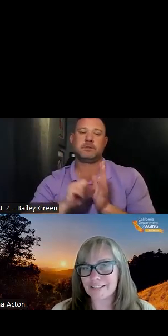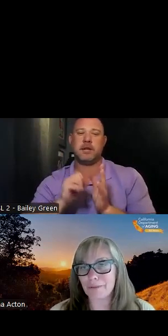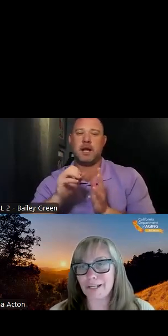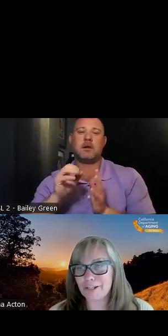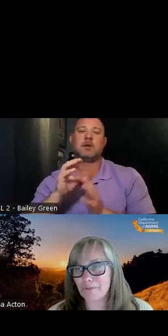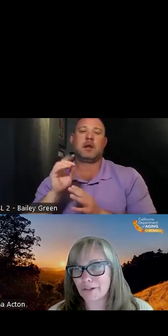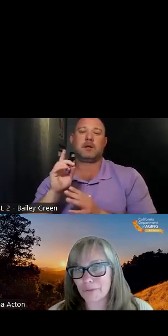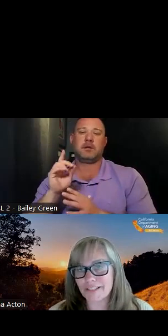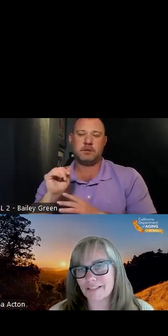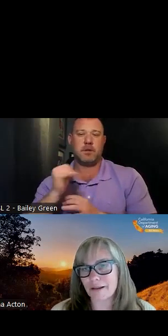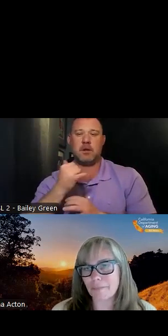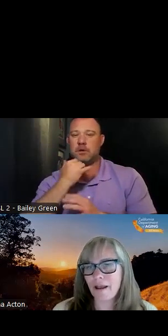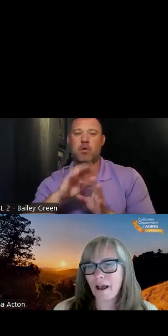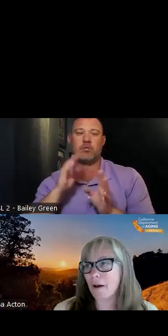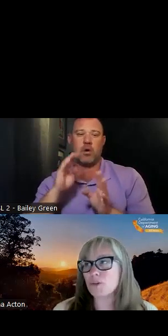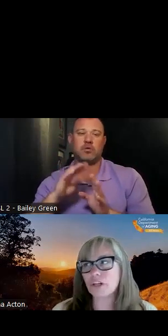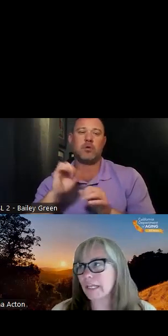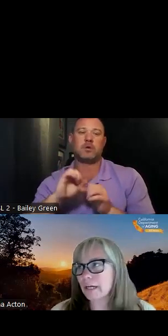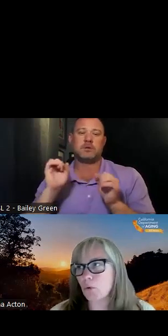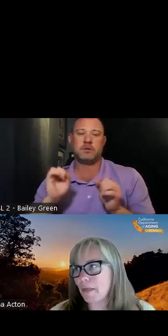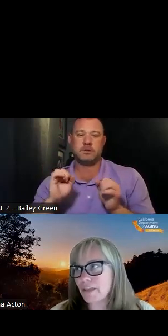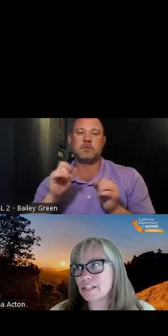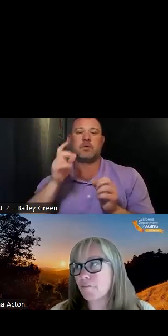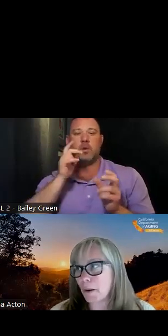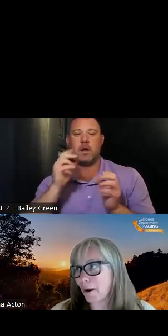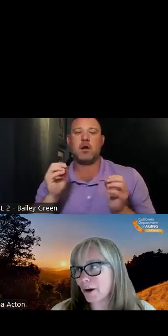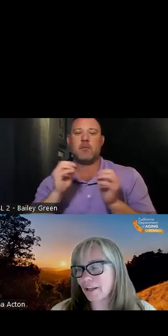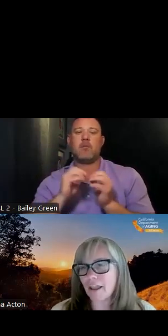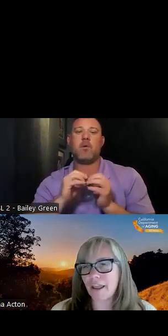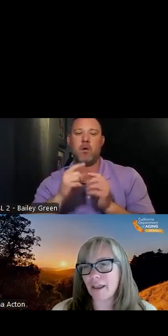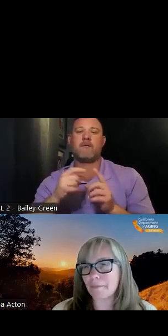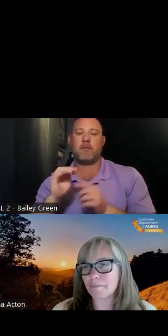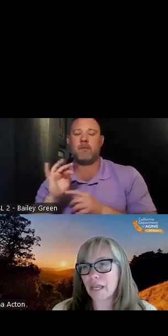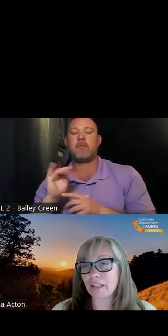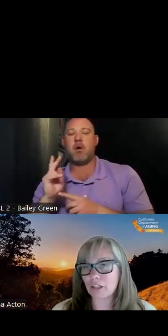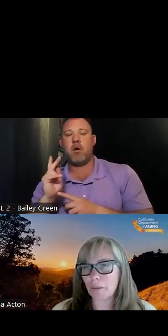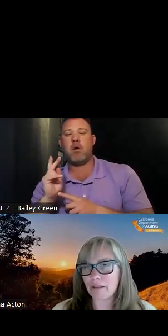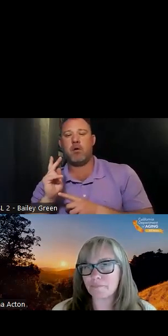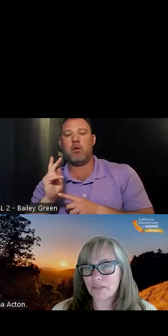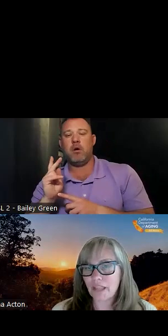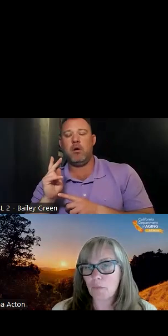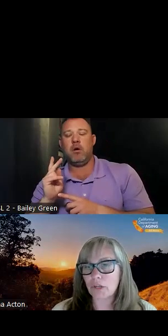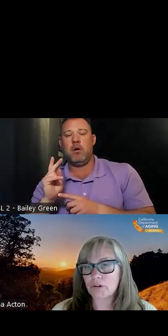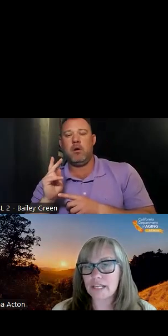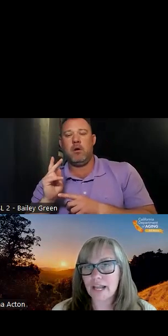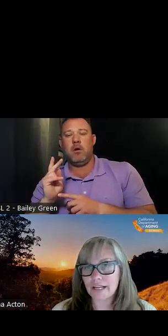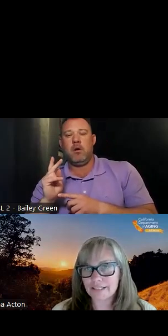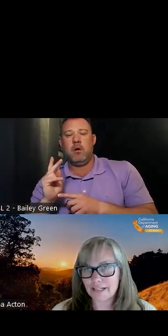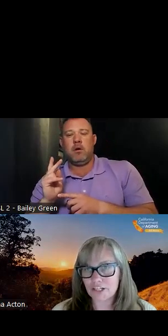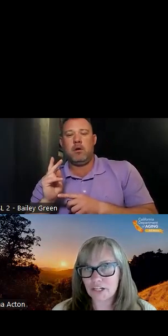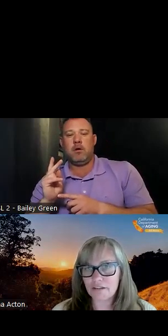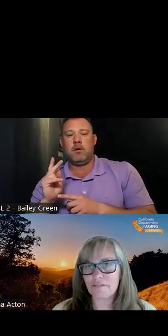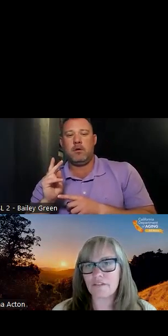and disability no wrong door system. You're going to hear more about this from Mark in a little bit. We'll go to the